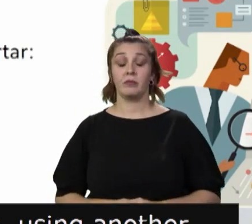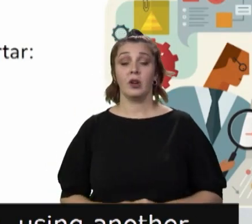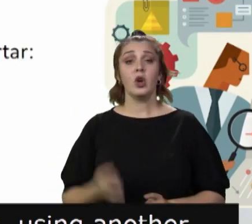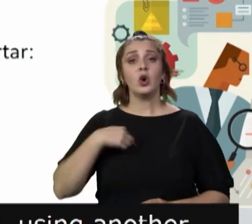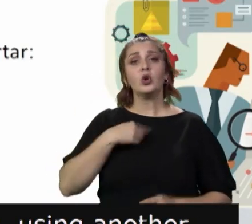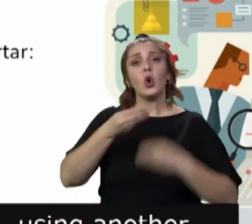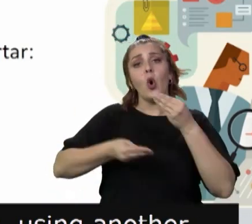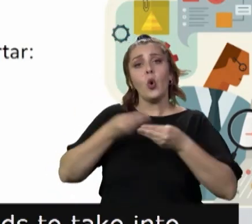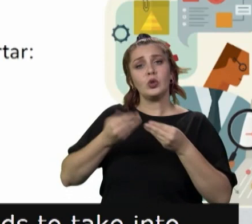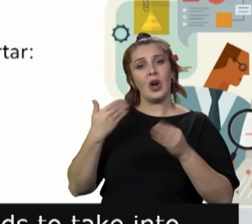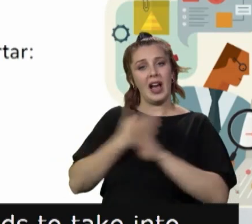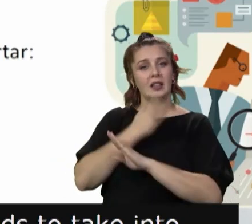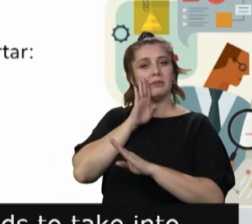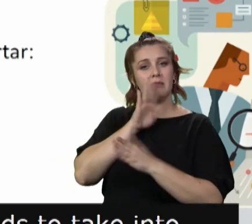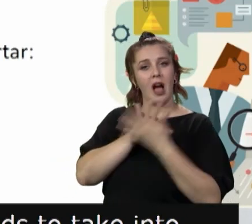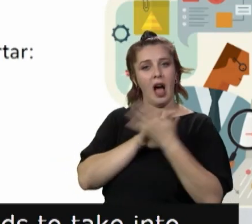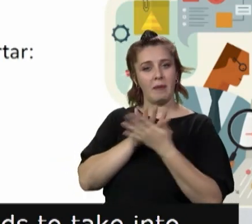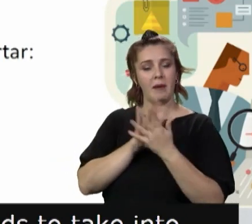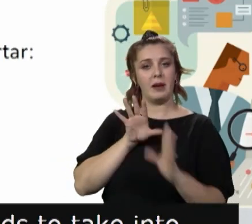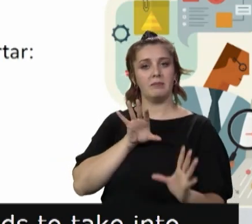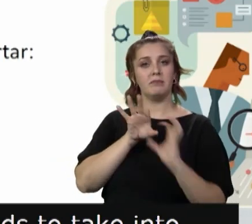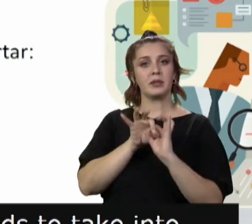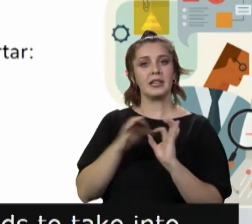you can choose the other category.